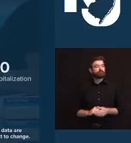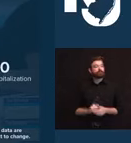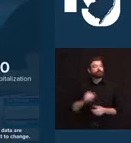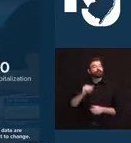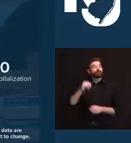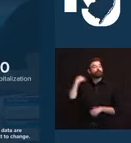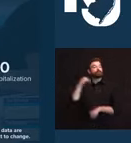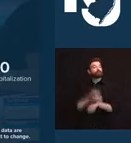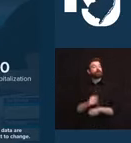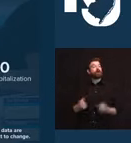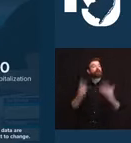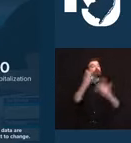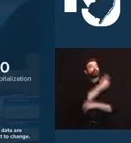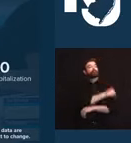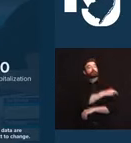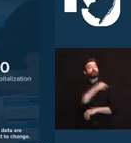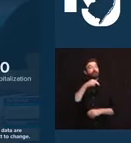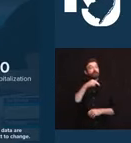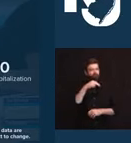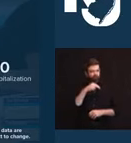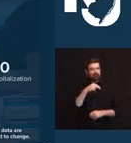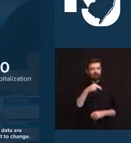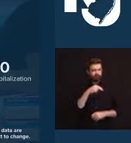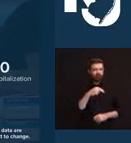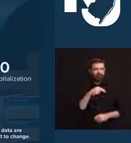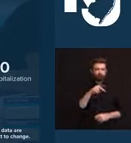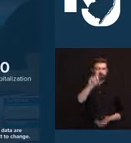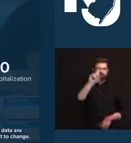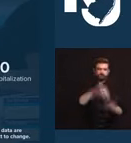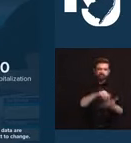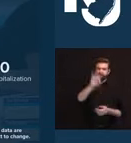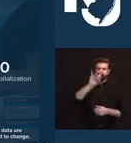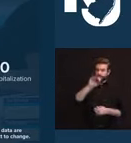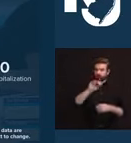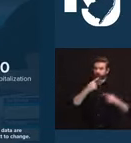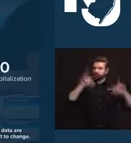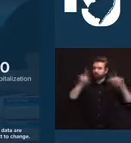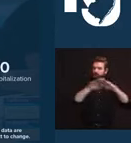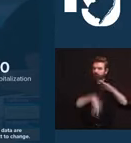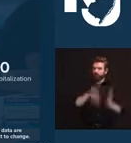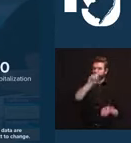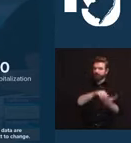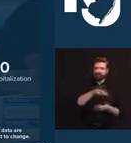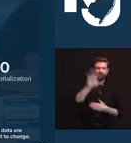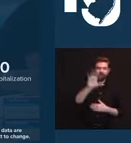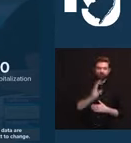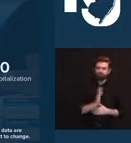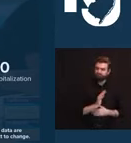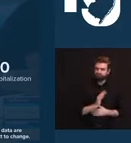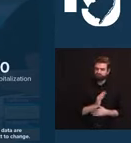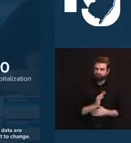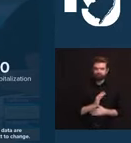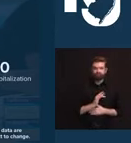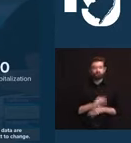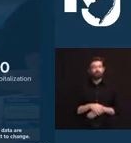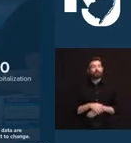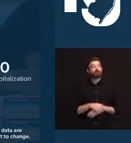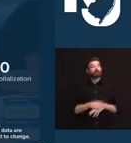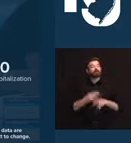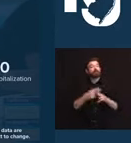COVID-19 slipped below 1,500 to 1,480, and the number of residents in our field medical stations